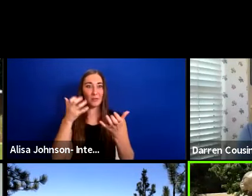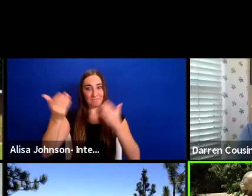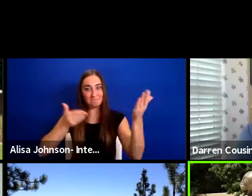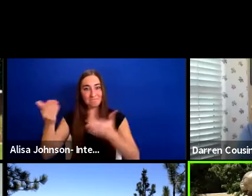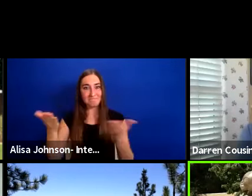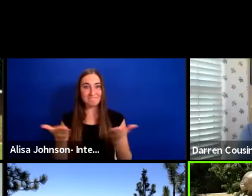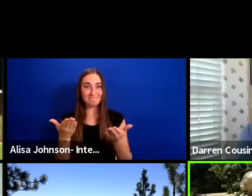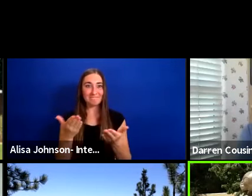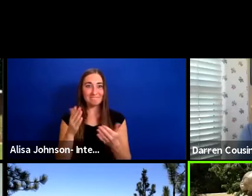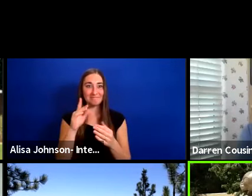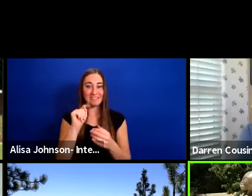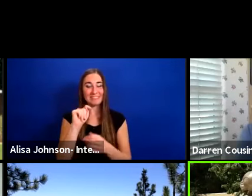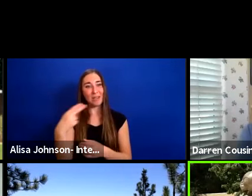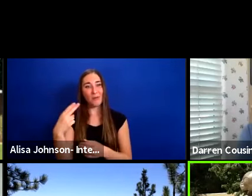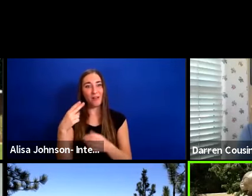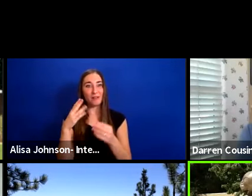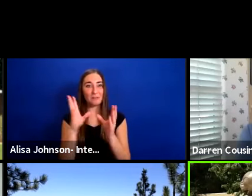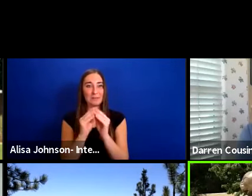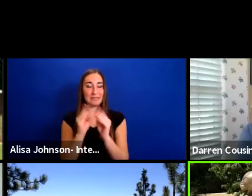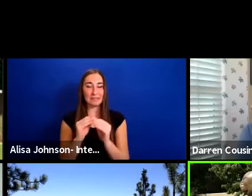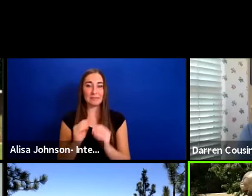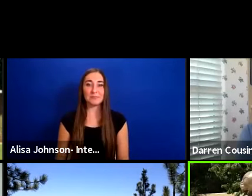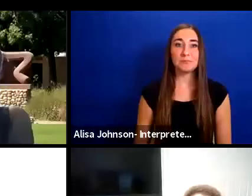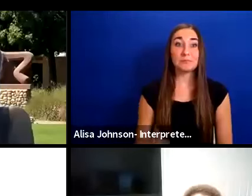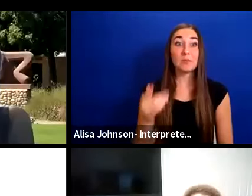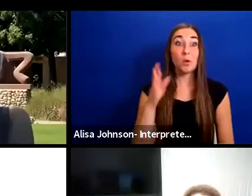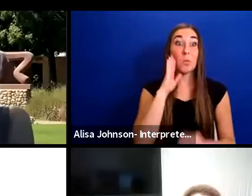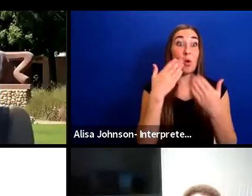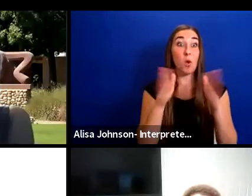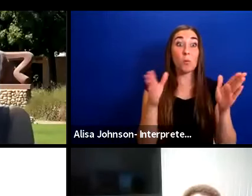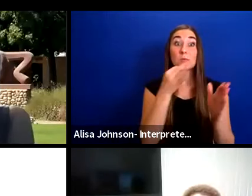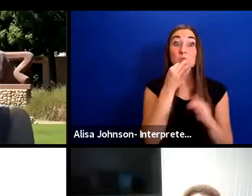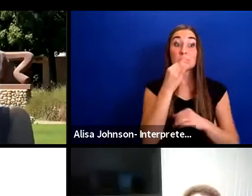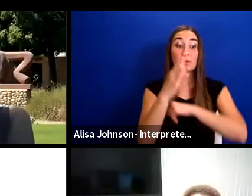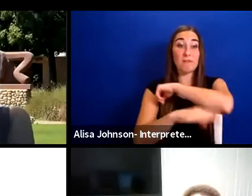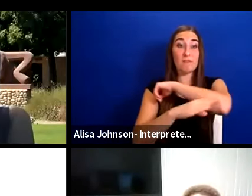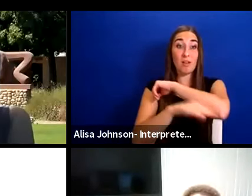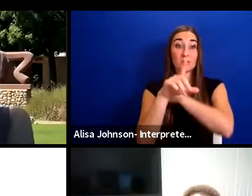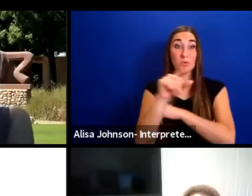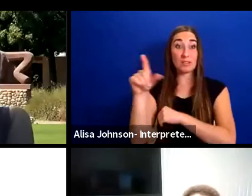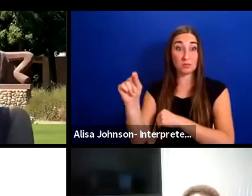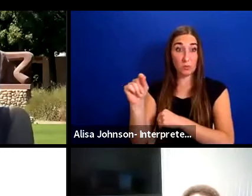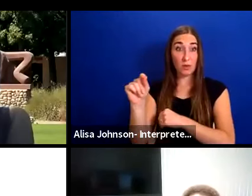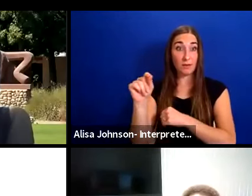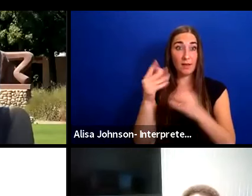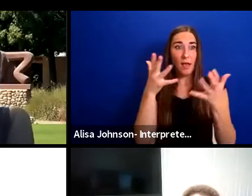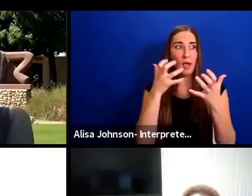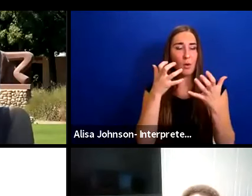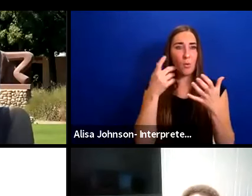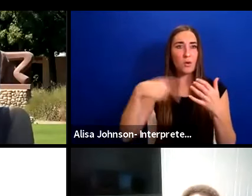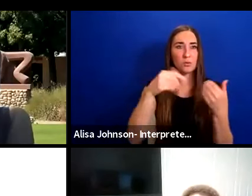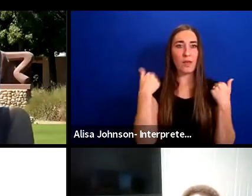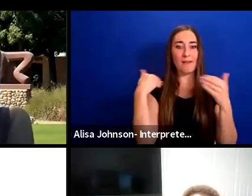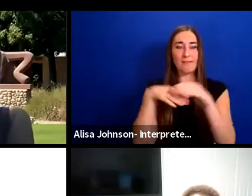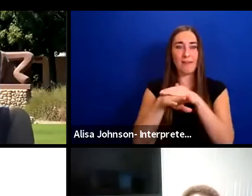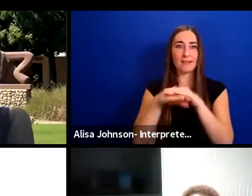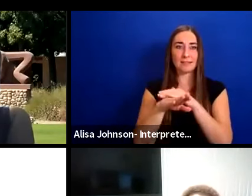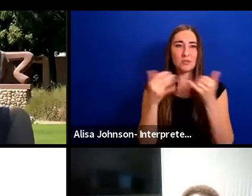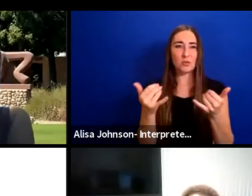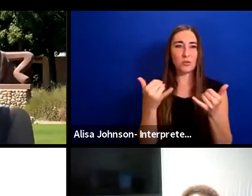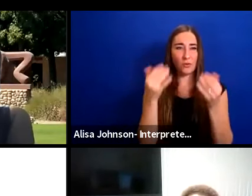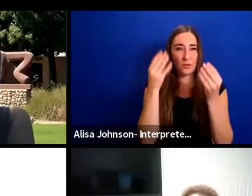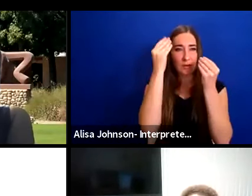We're getting ready to open classes for fall of 2020, and I wanted to make sure that students had access to current information